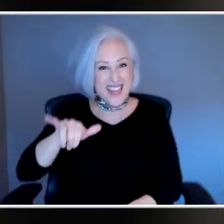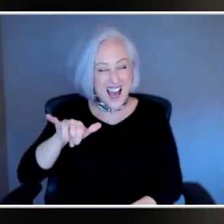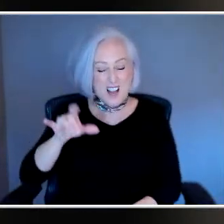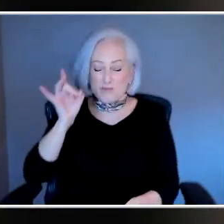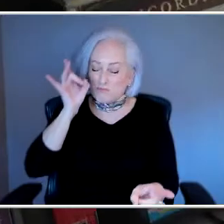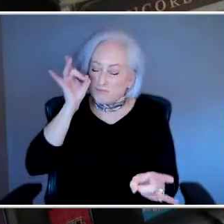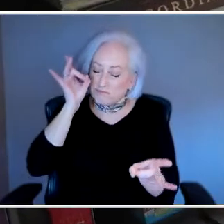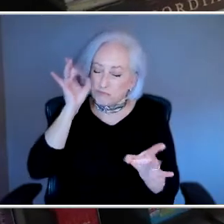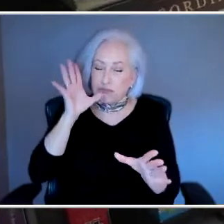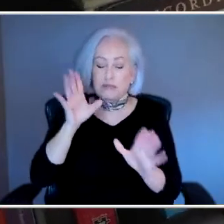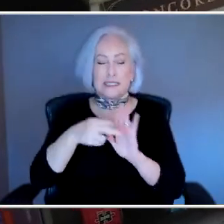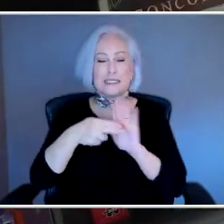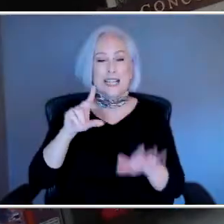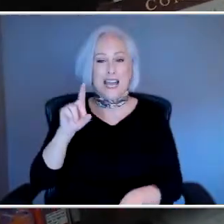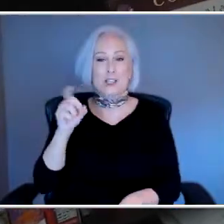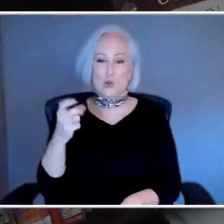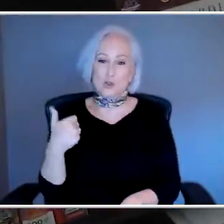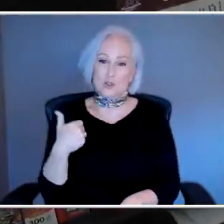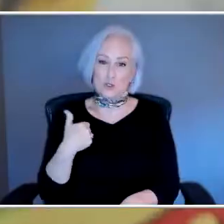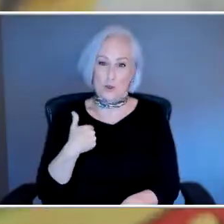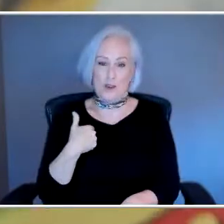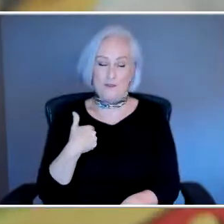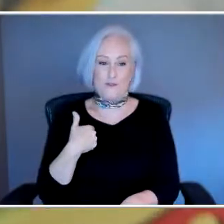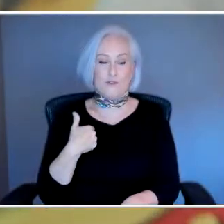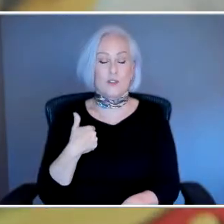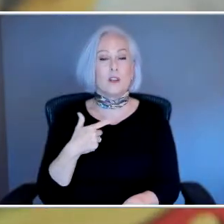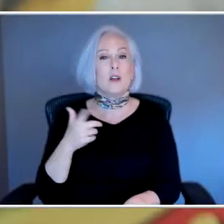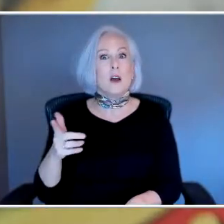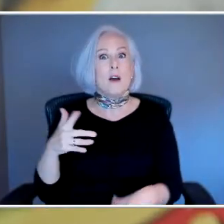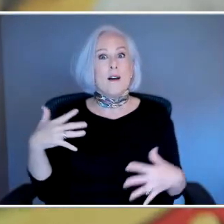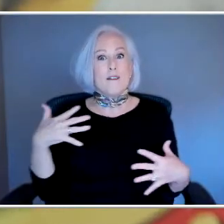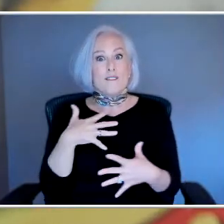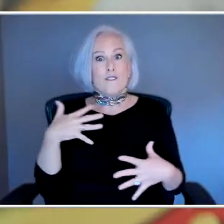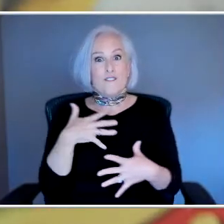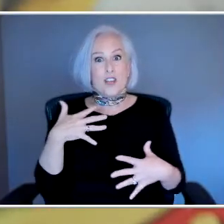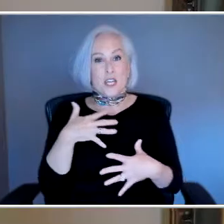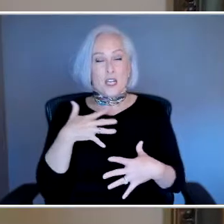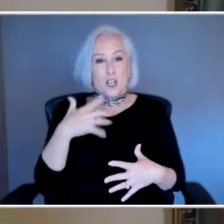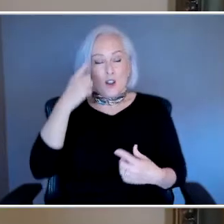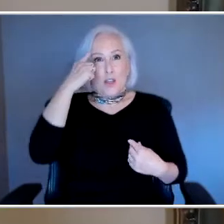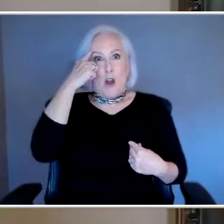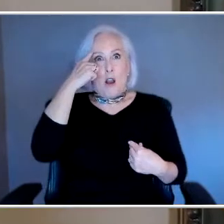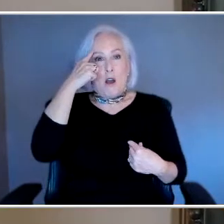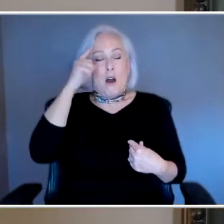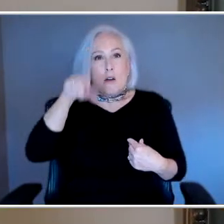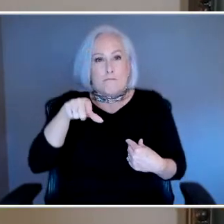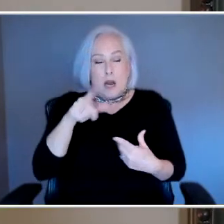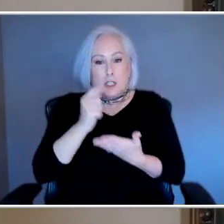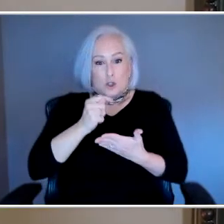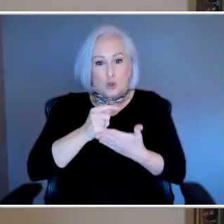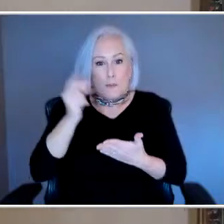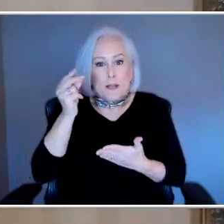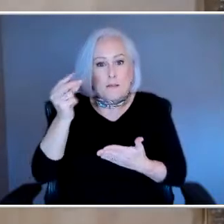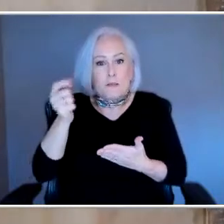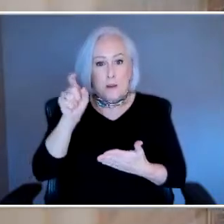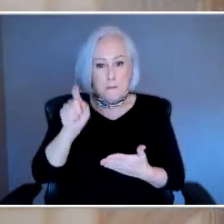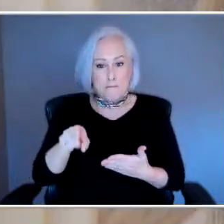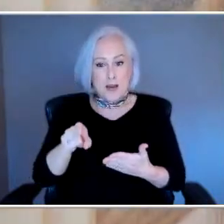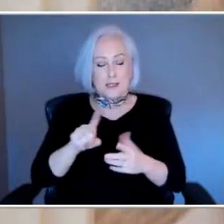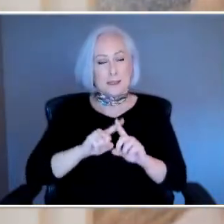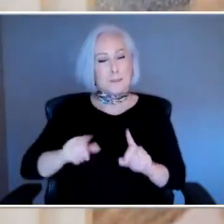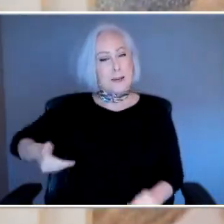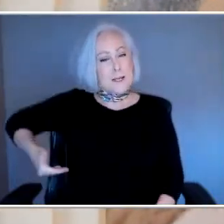diagnosis to have. Allison says the fear in her was telling her to start treatment immediately, but her gut was telling her to get a second